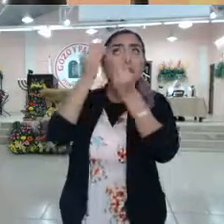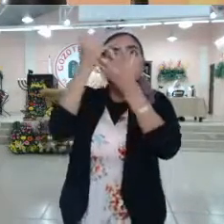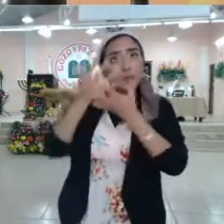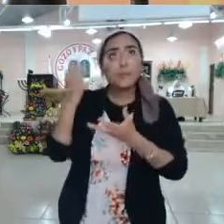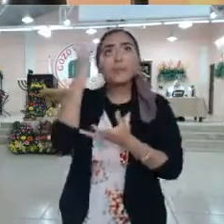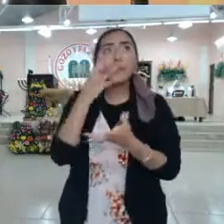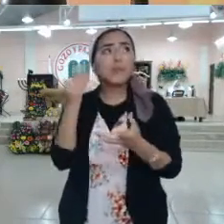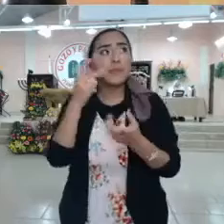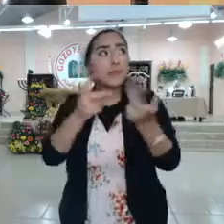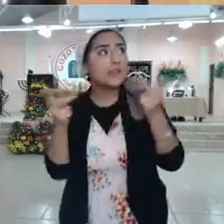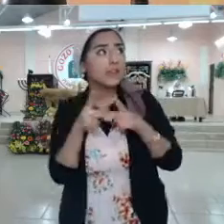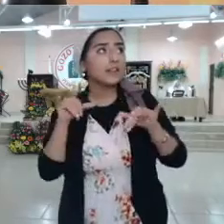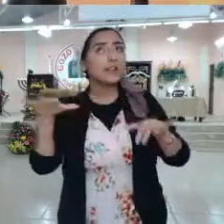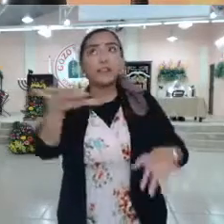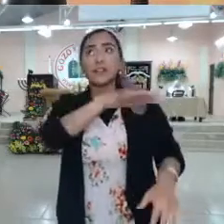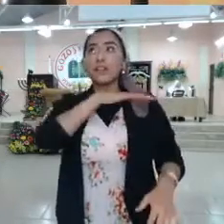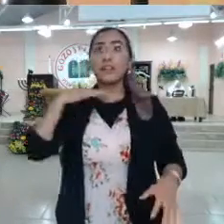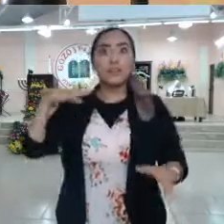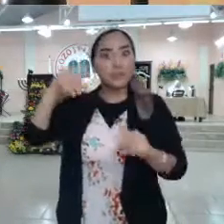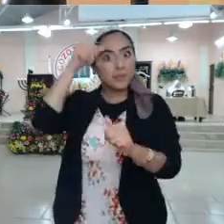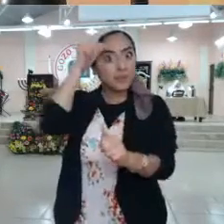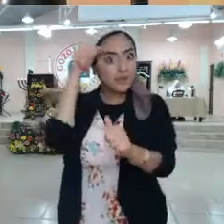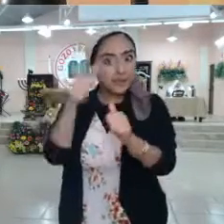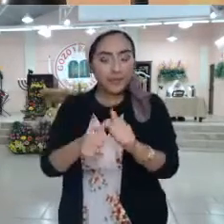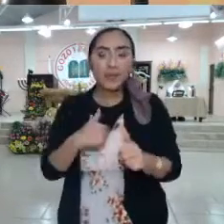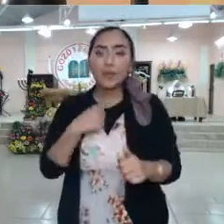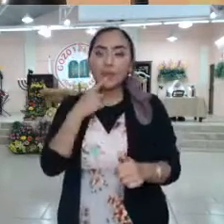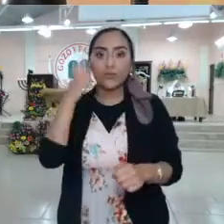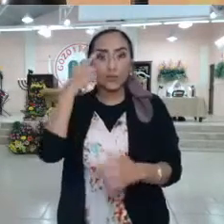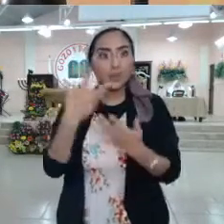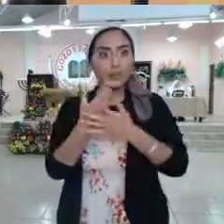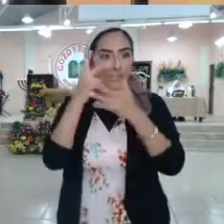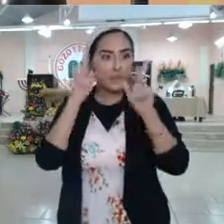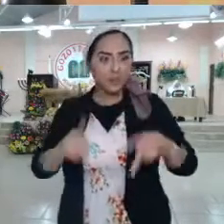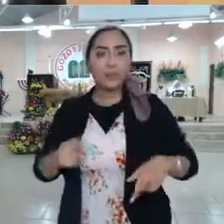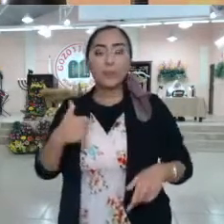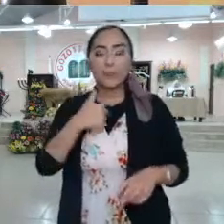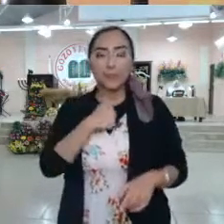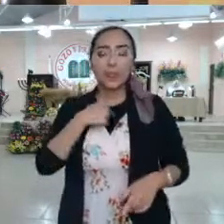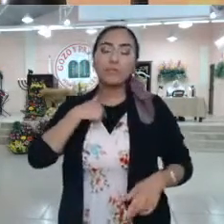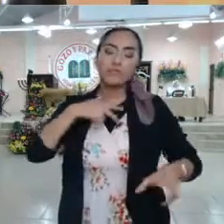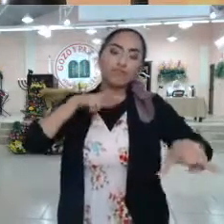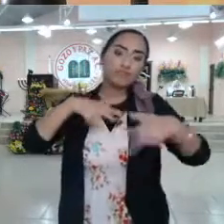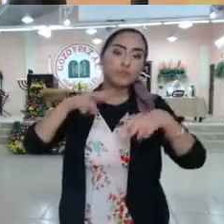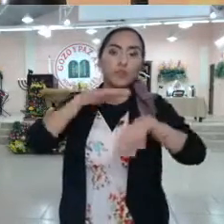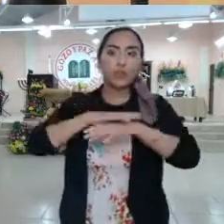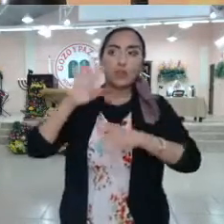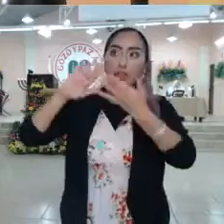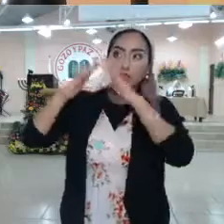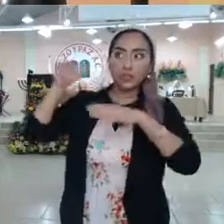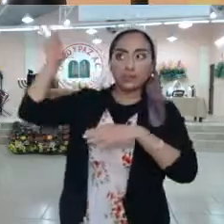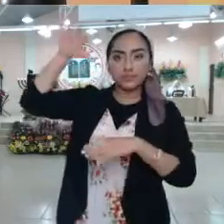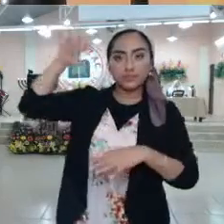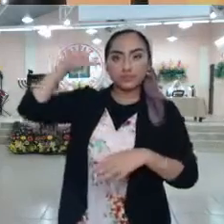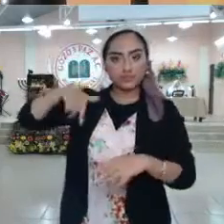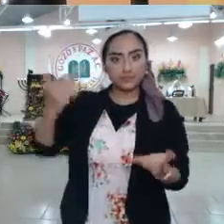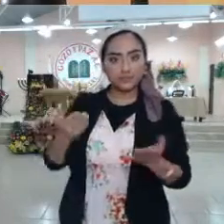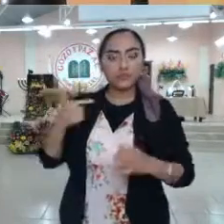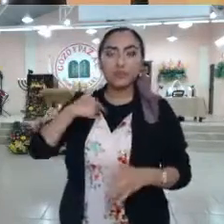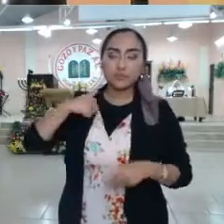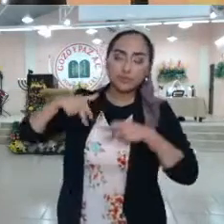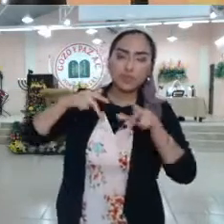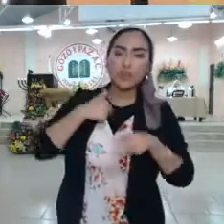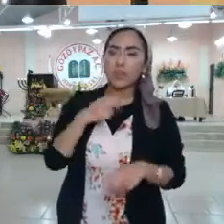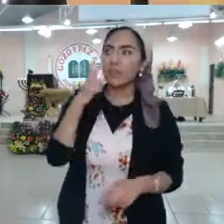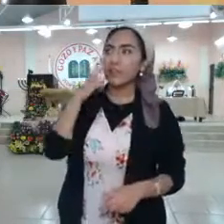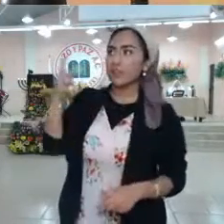to give me a place like this, I remind you, or I'm saying this to the new ones, I went through the